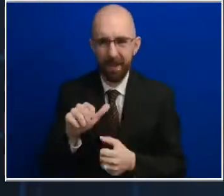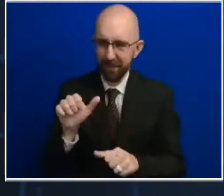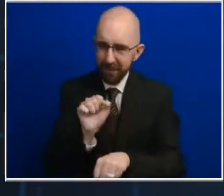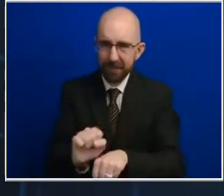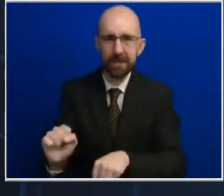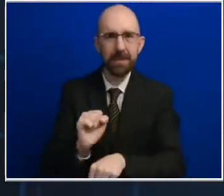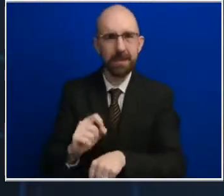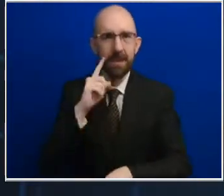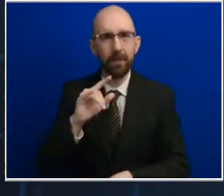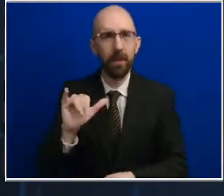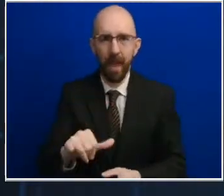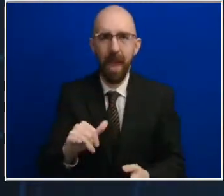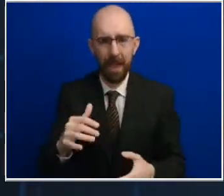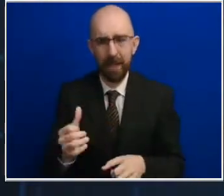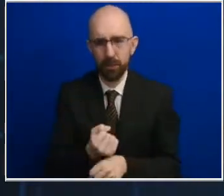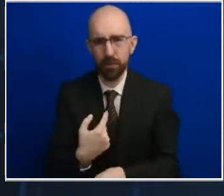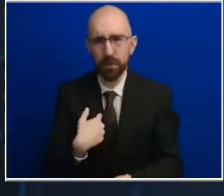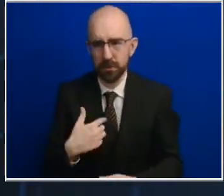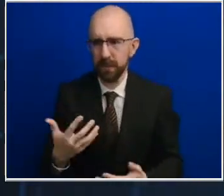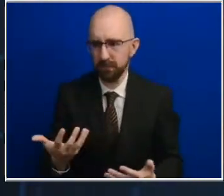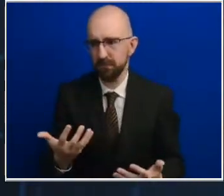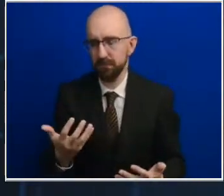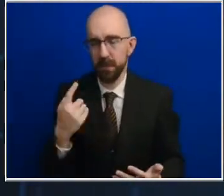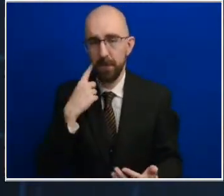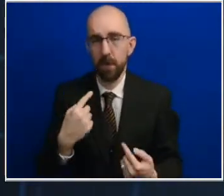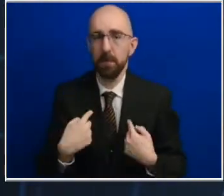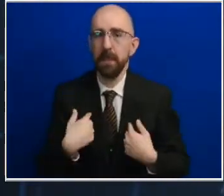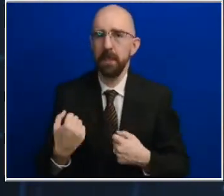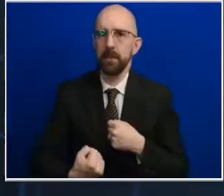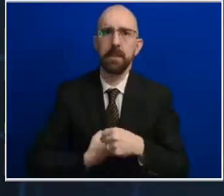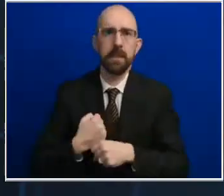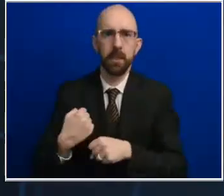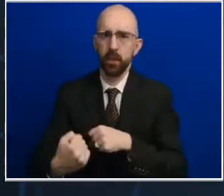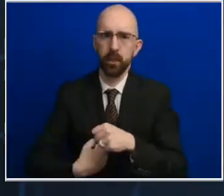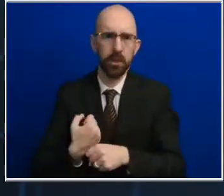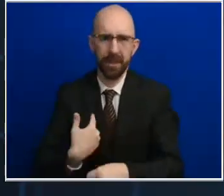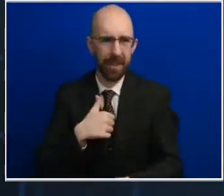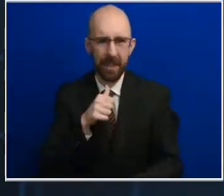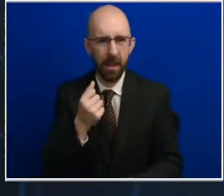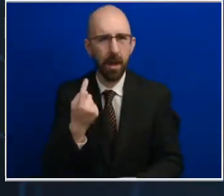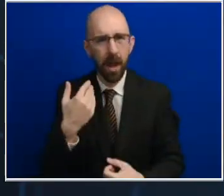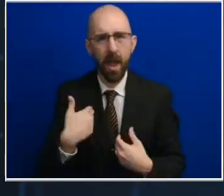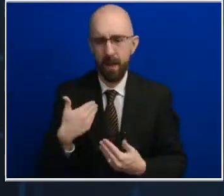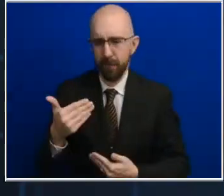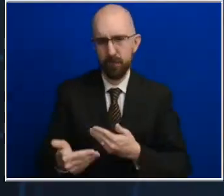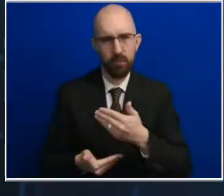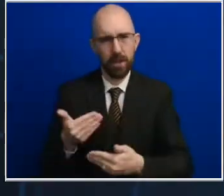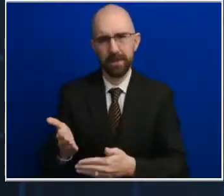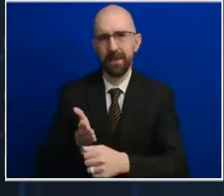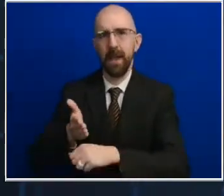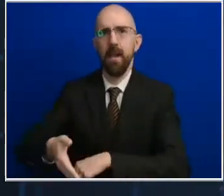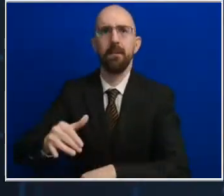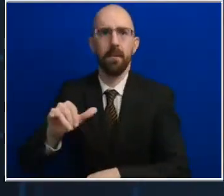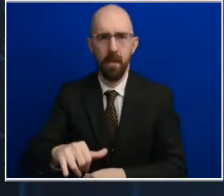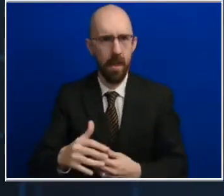me, for me, it took years because I didn't understand that there was a process after that